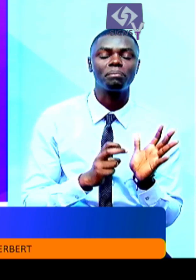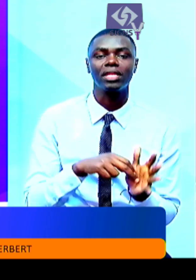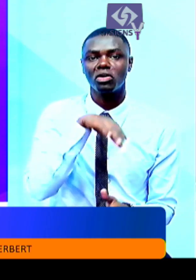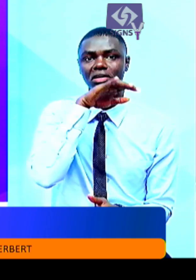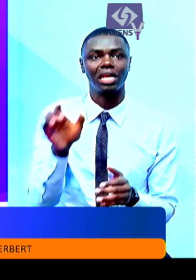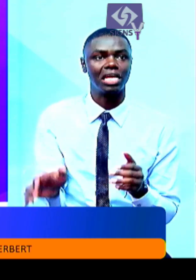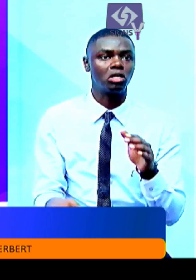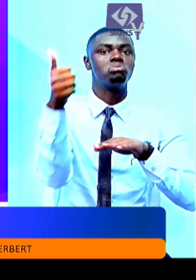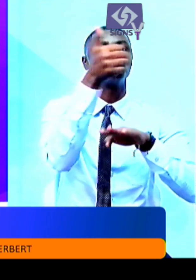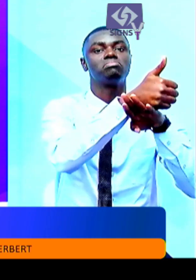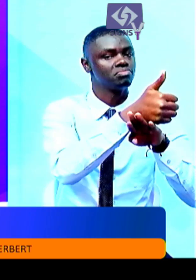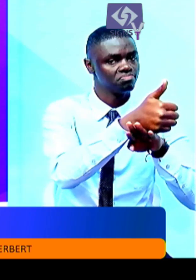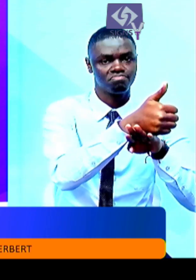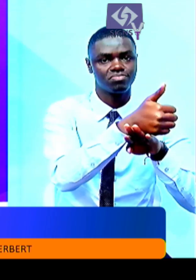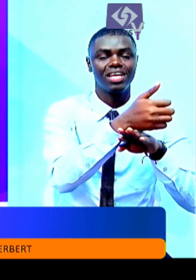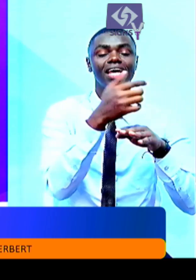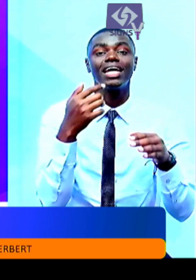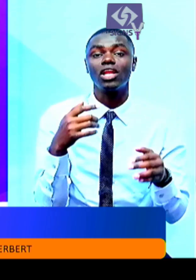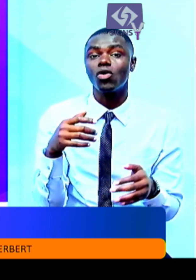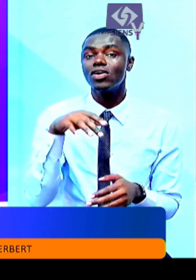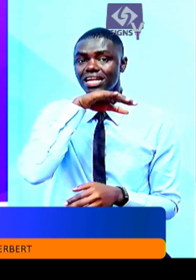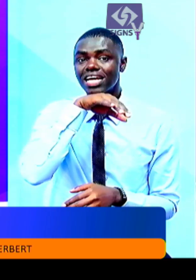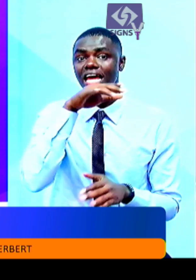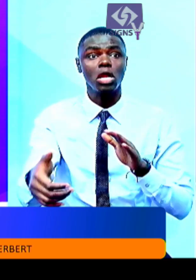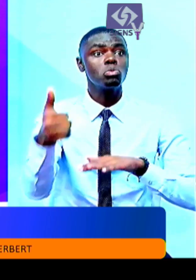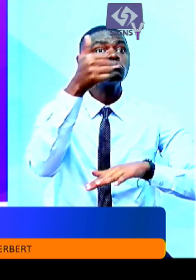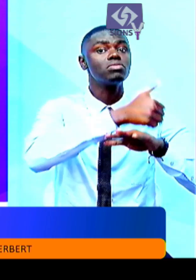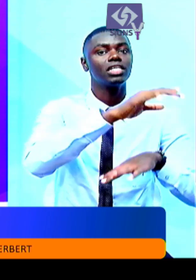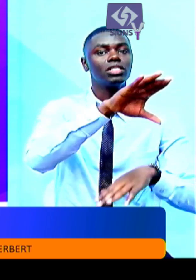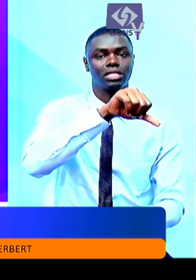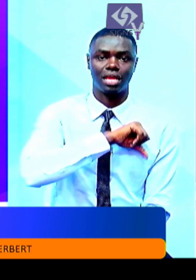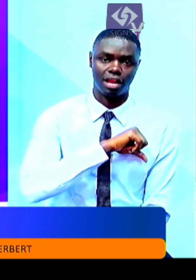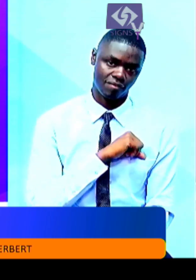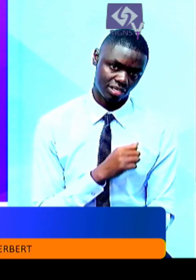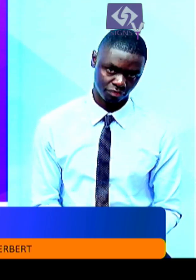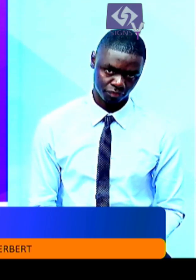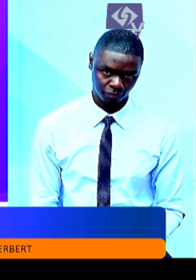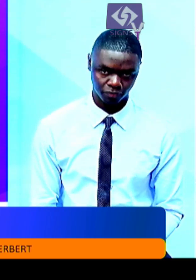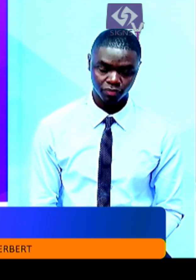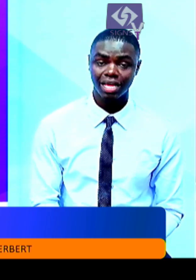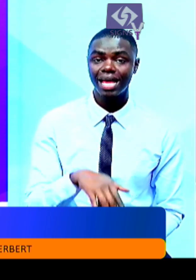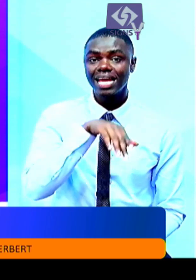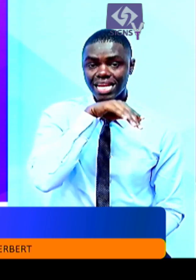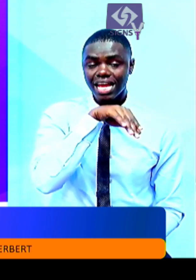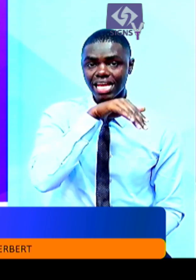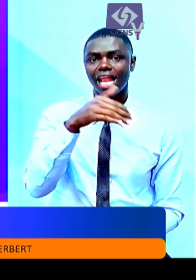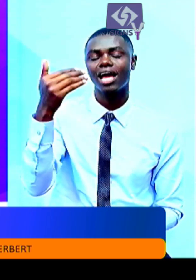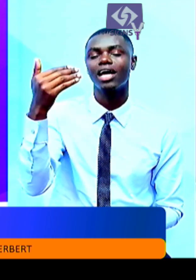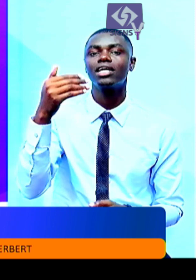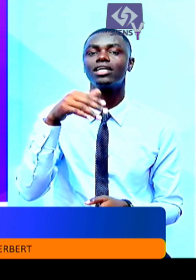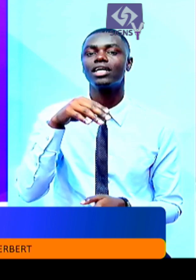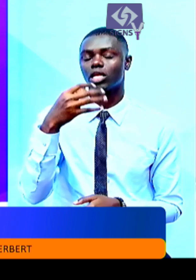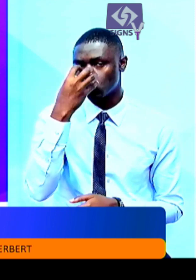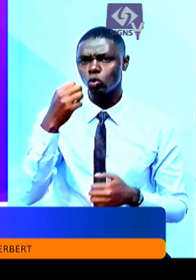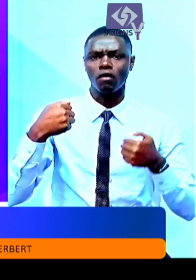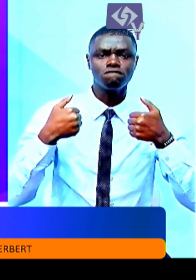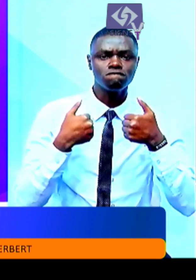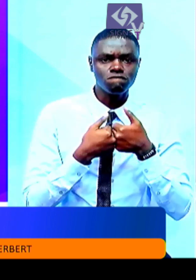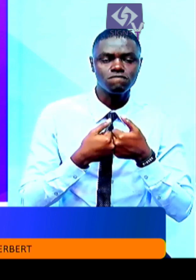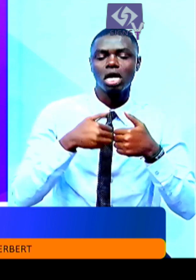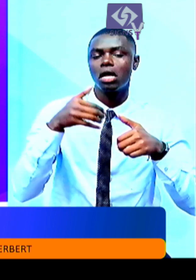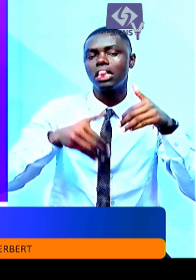in. And coming in was taking advantage. And let's just talk about it this way. Raila and Ruto fought each other in an election which was